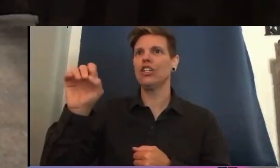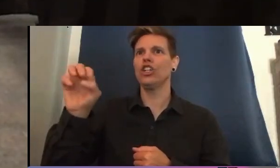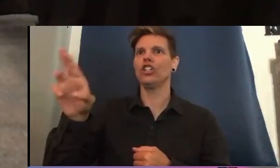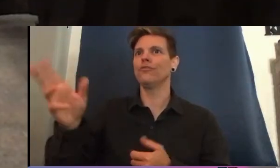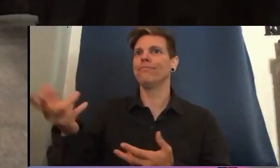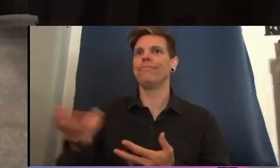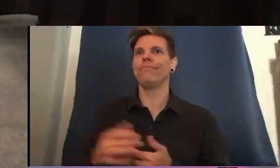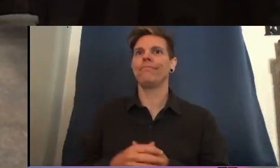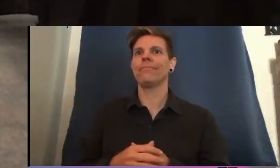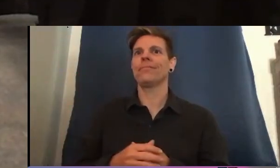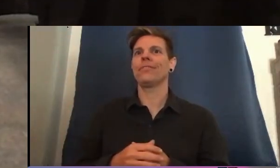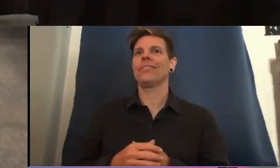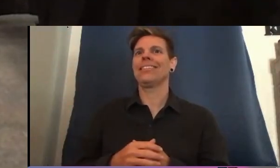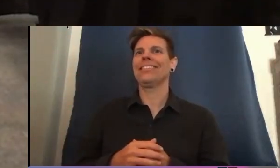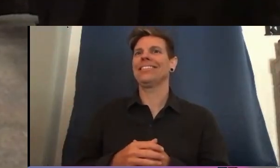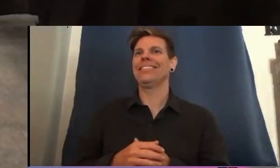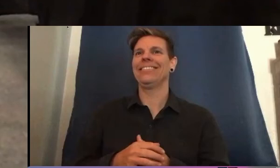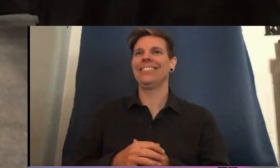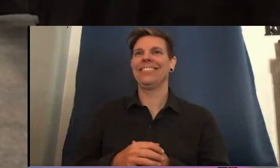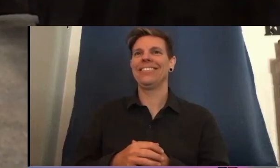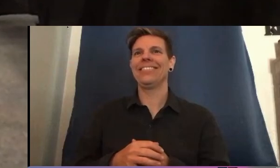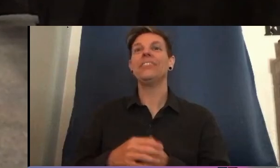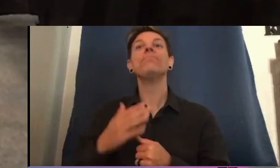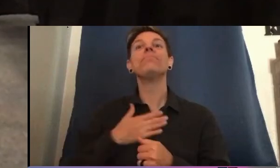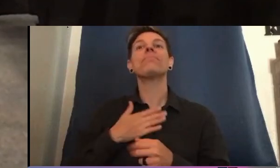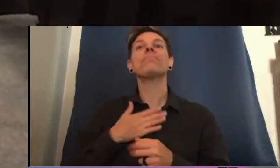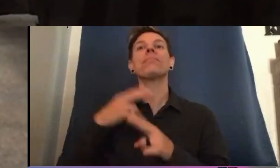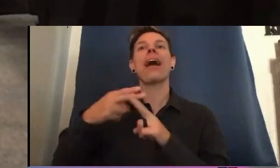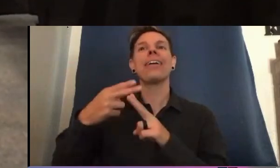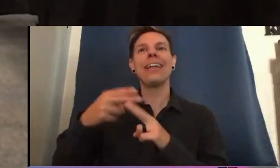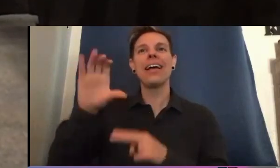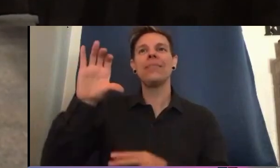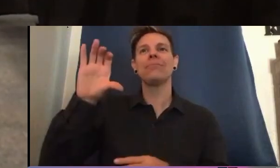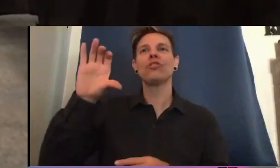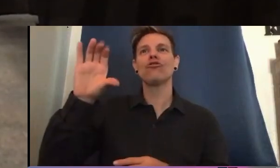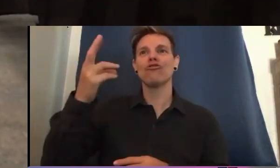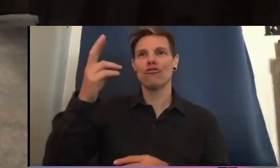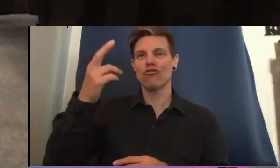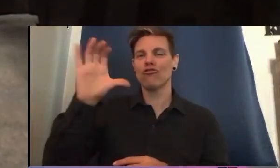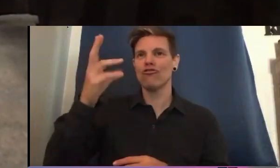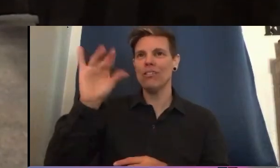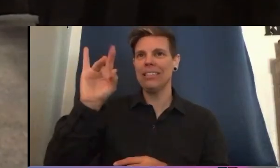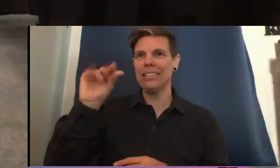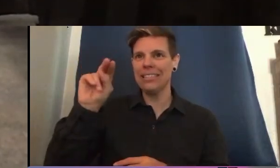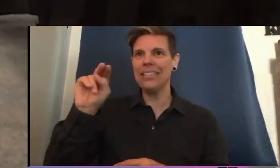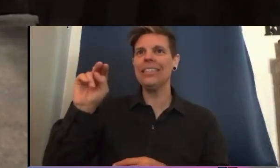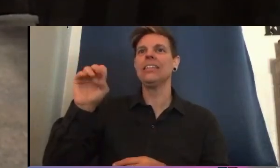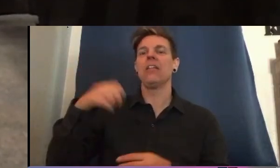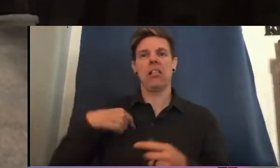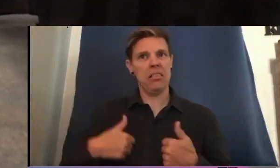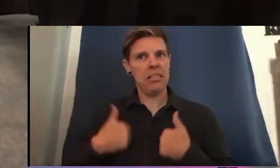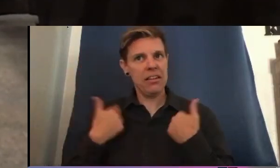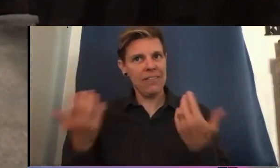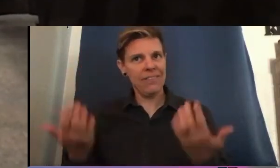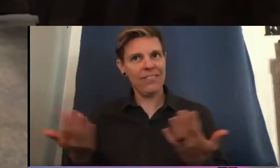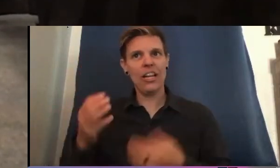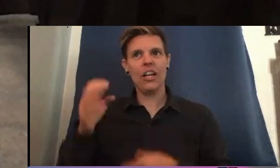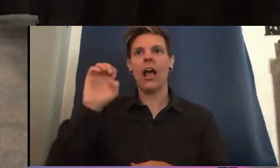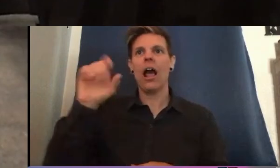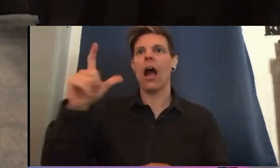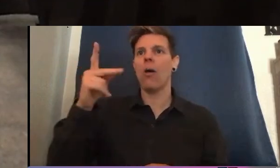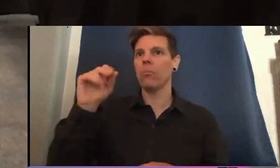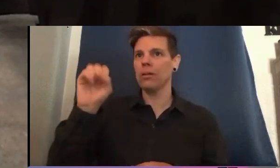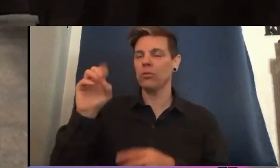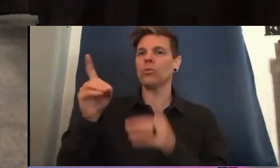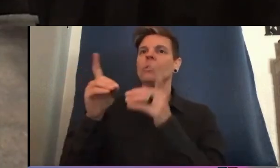morning. My name is Kristen Greiner, and I'm a resident of El Paso County with a first grader in District 20. I'm here today to speak